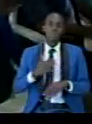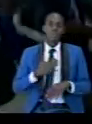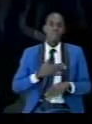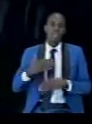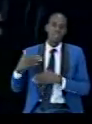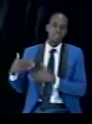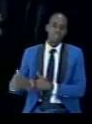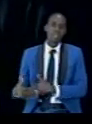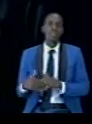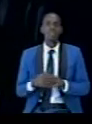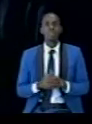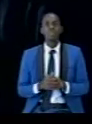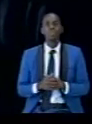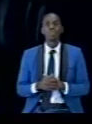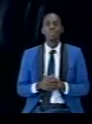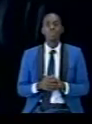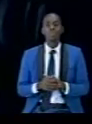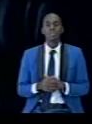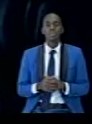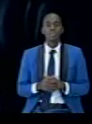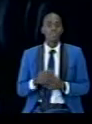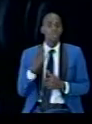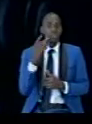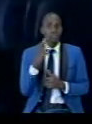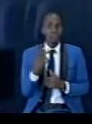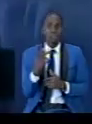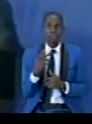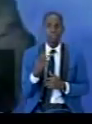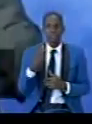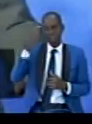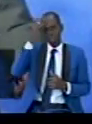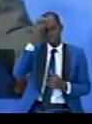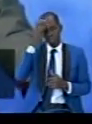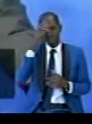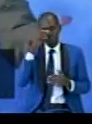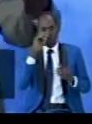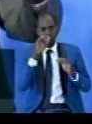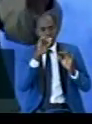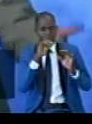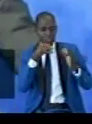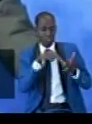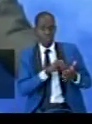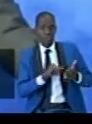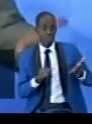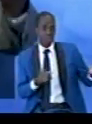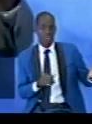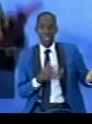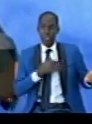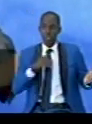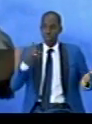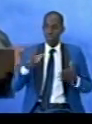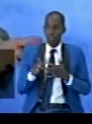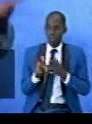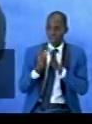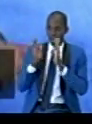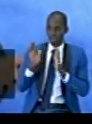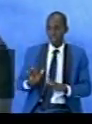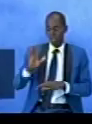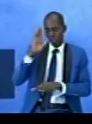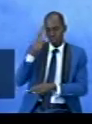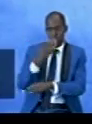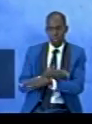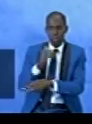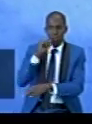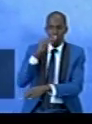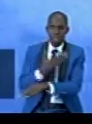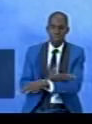Look at this. Let's picture Satan standing there, and you, a child of God, son, daughter of God,